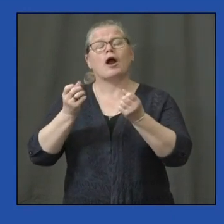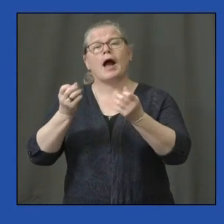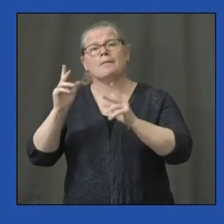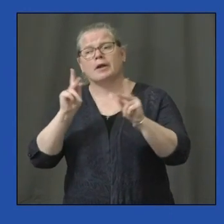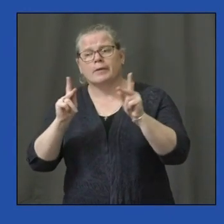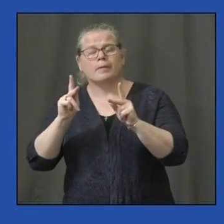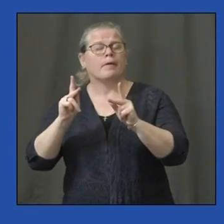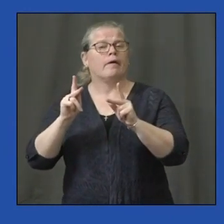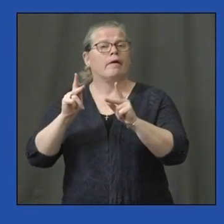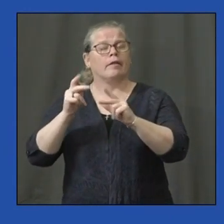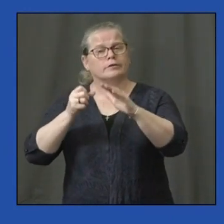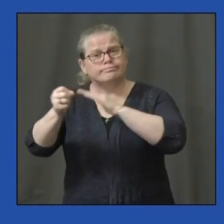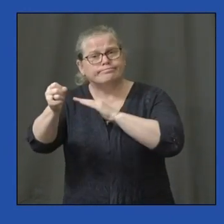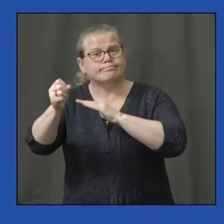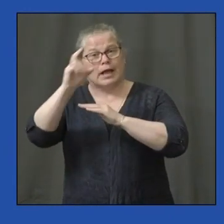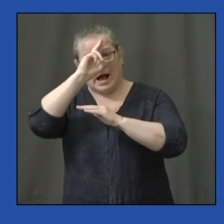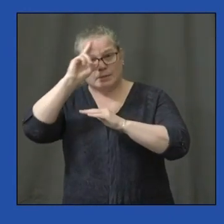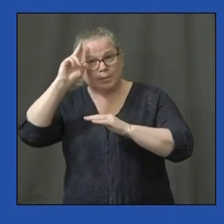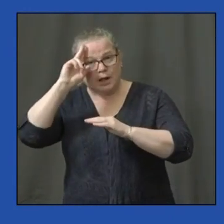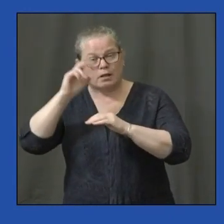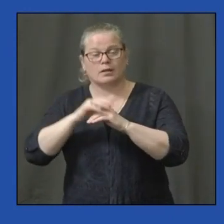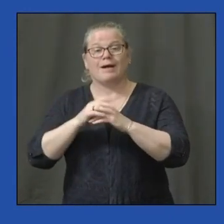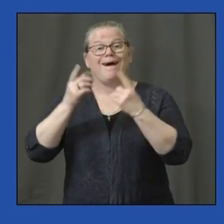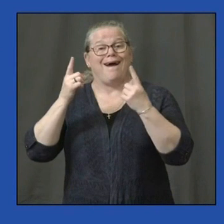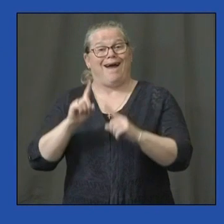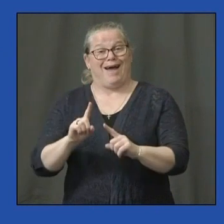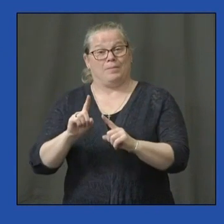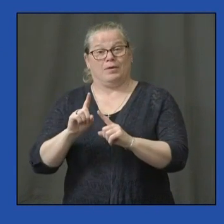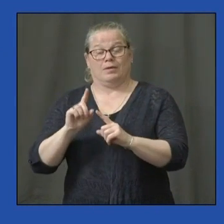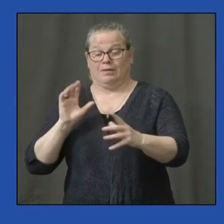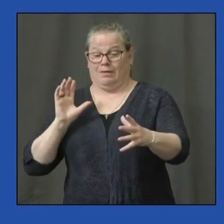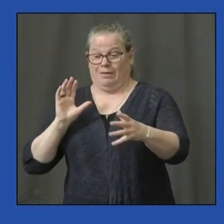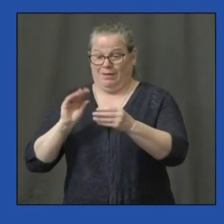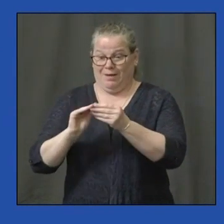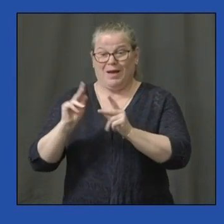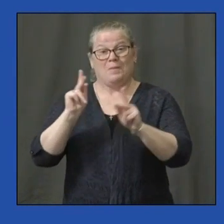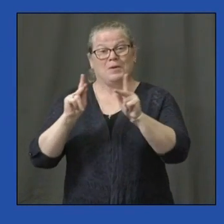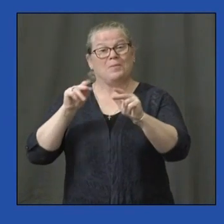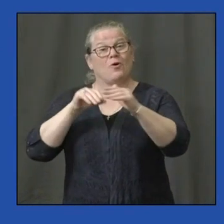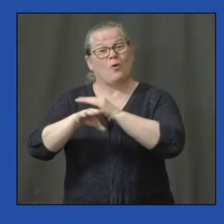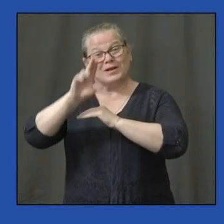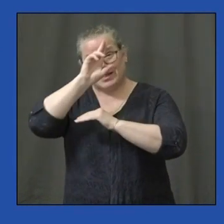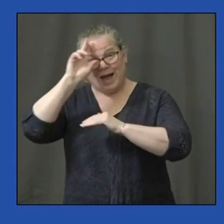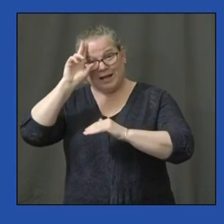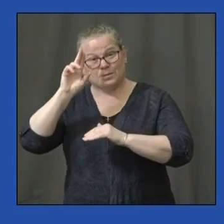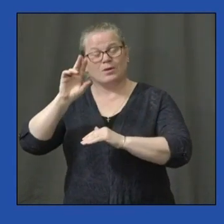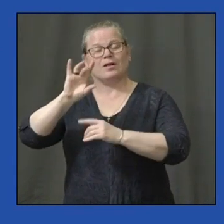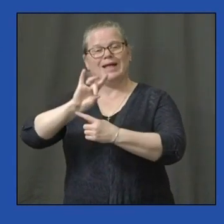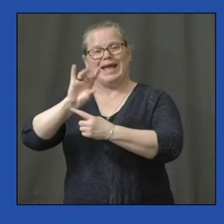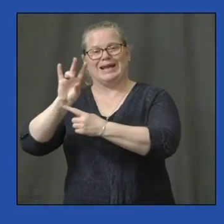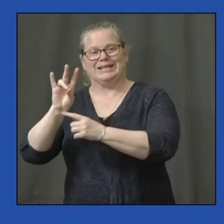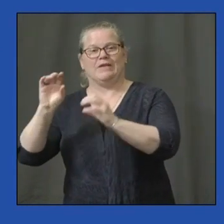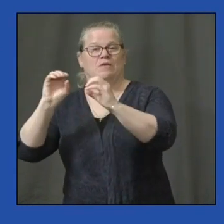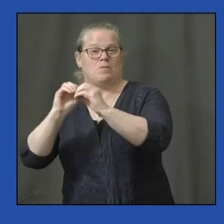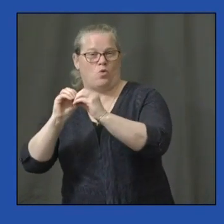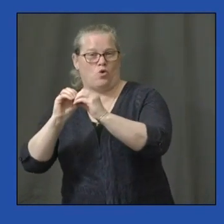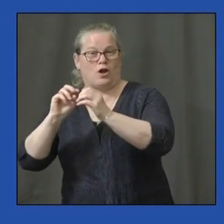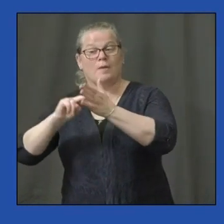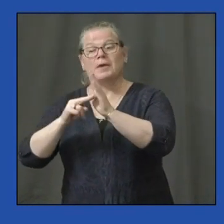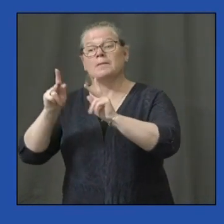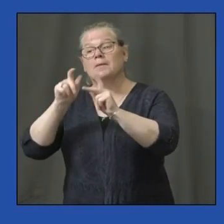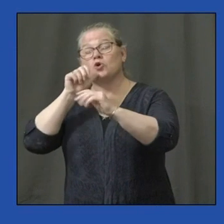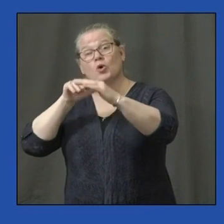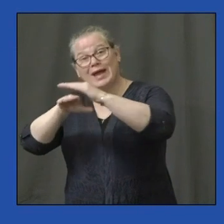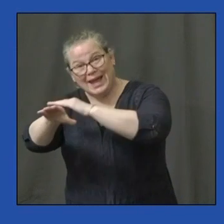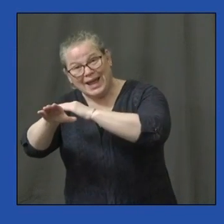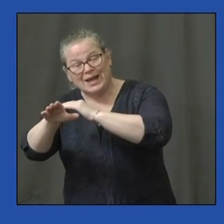added 87 more net people hospitalized, net meaning people going in versus those who are being discharged, taking up to